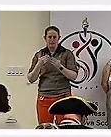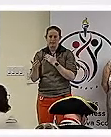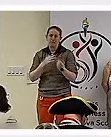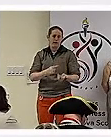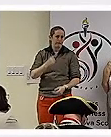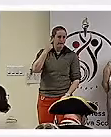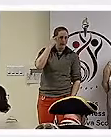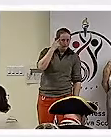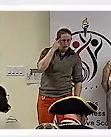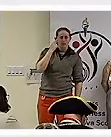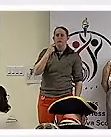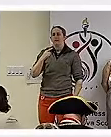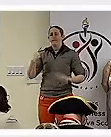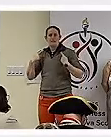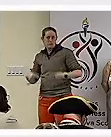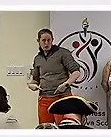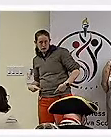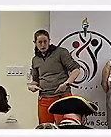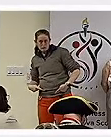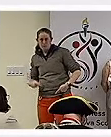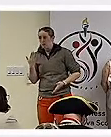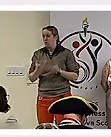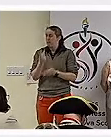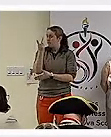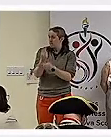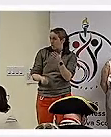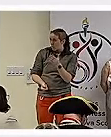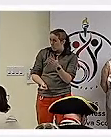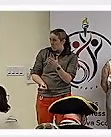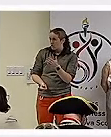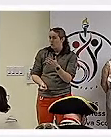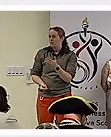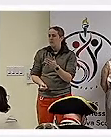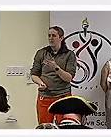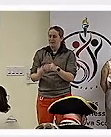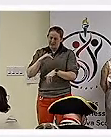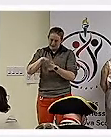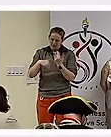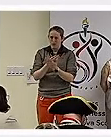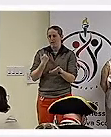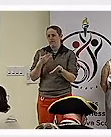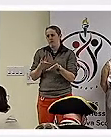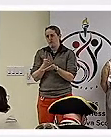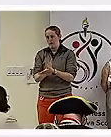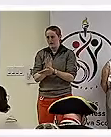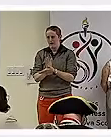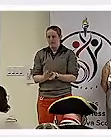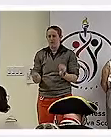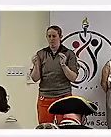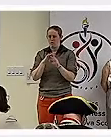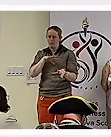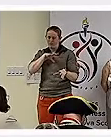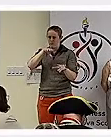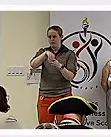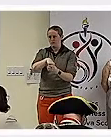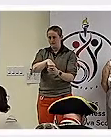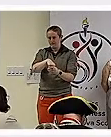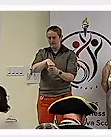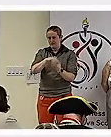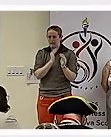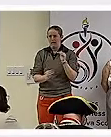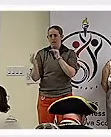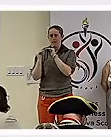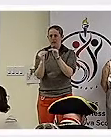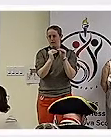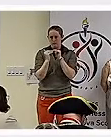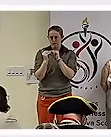or physical or a bit of both, has a right to have a more inclusive and equitable